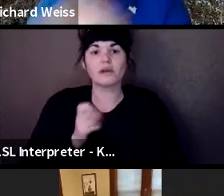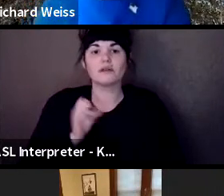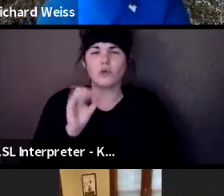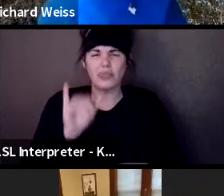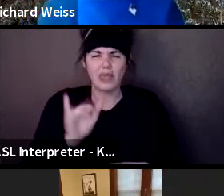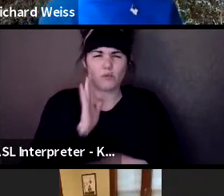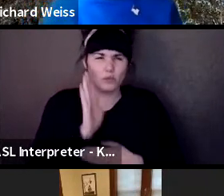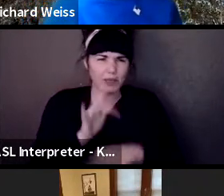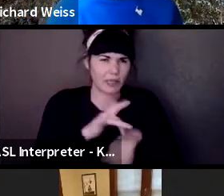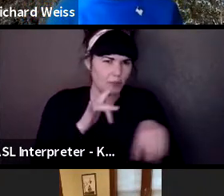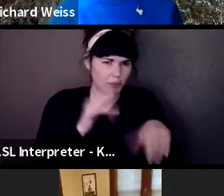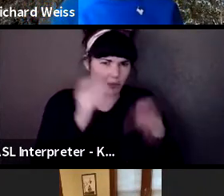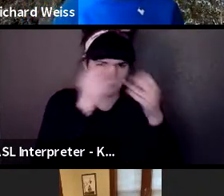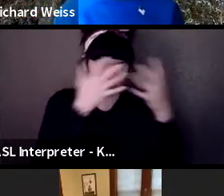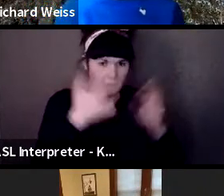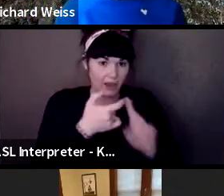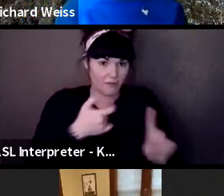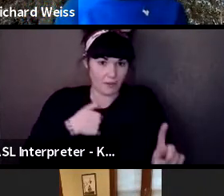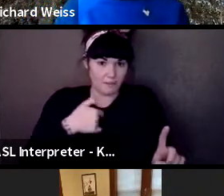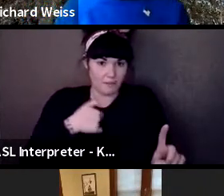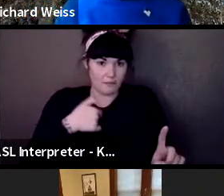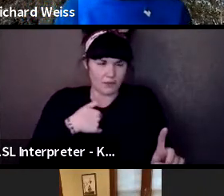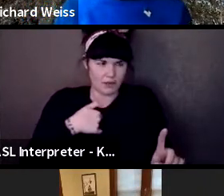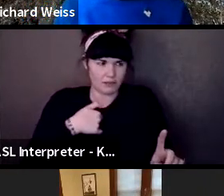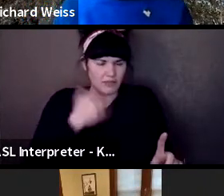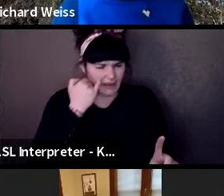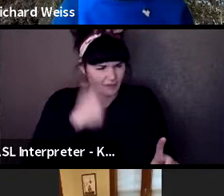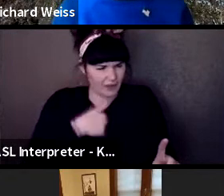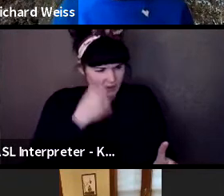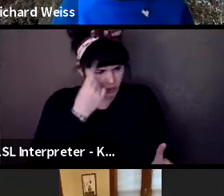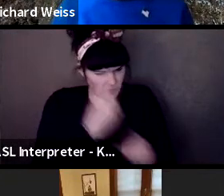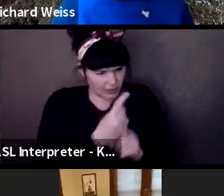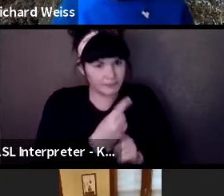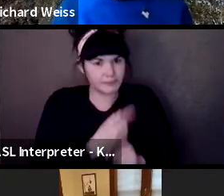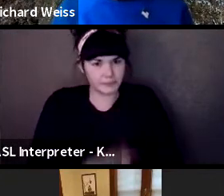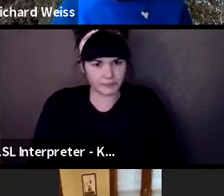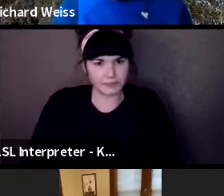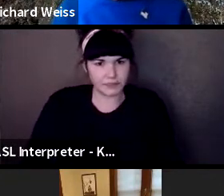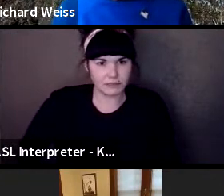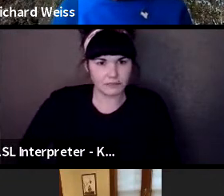preliminary information from my end, as I understand it. Okay.